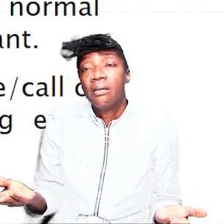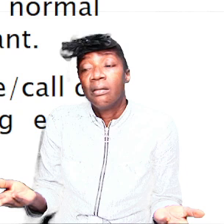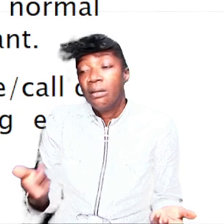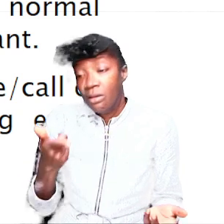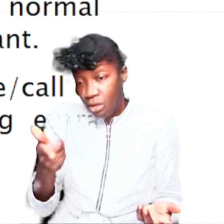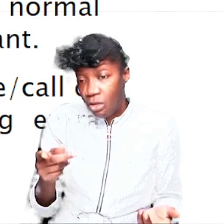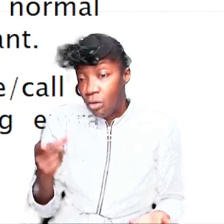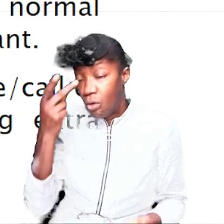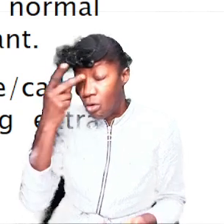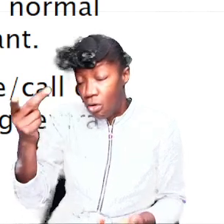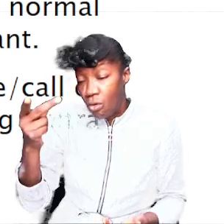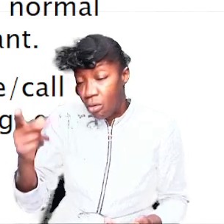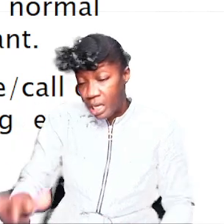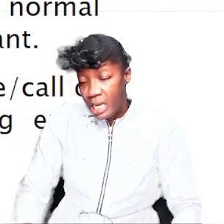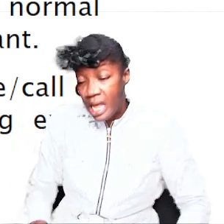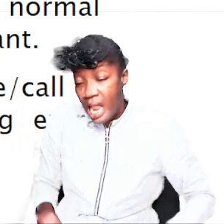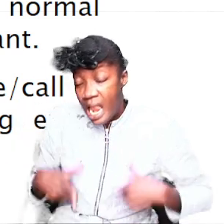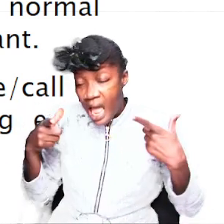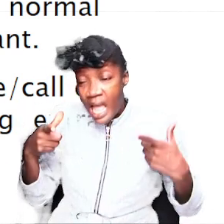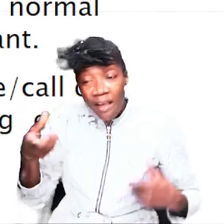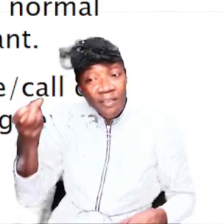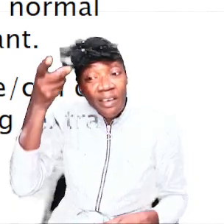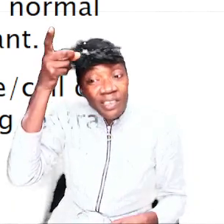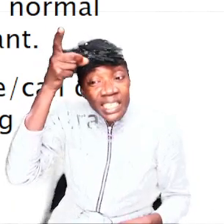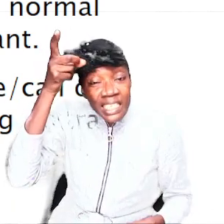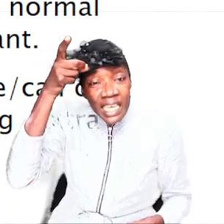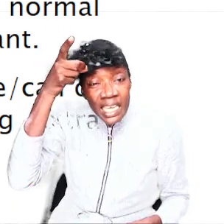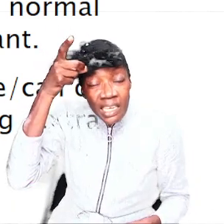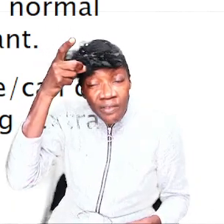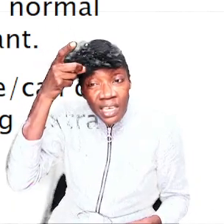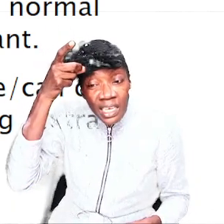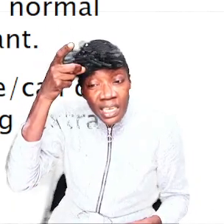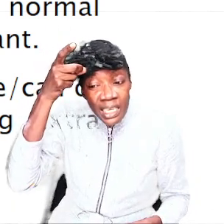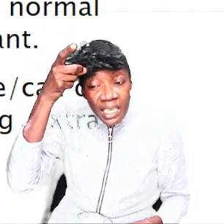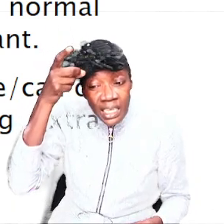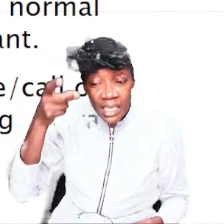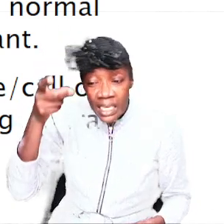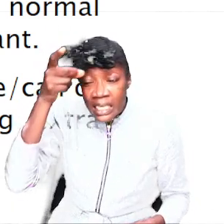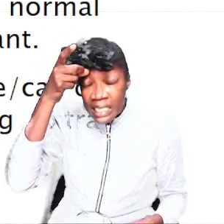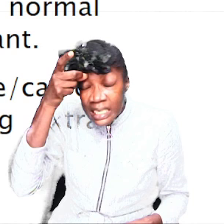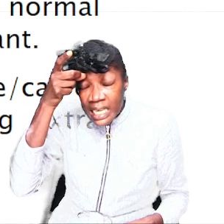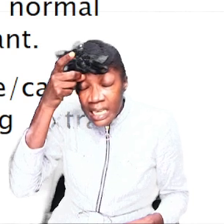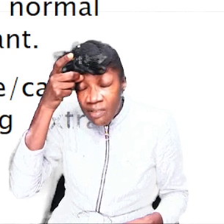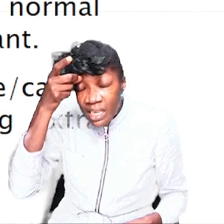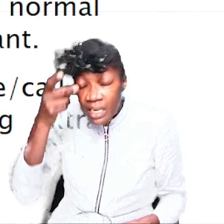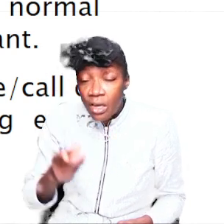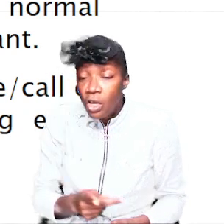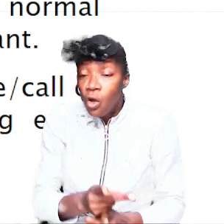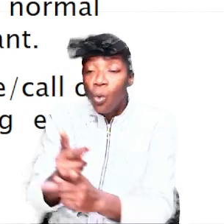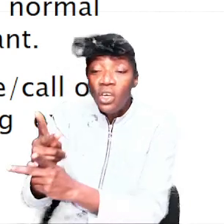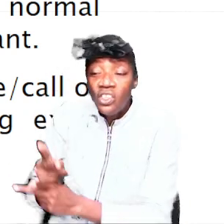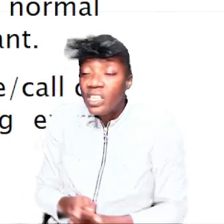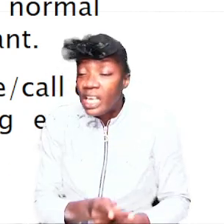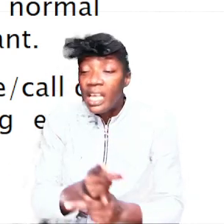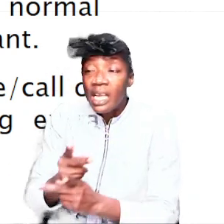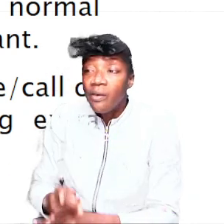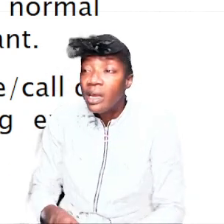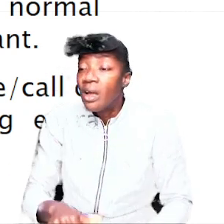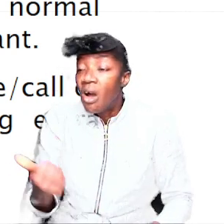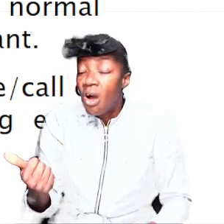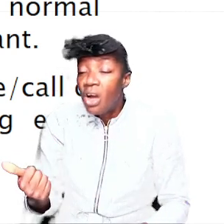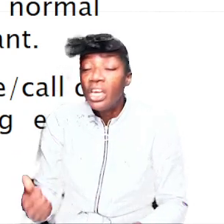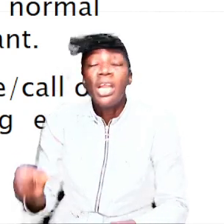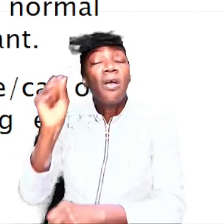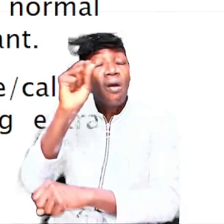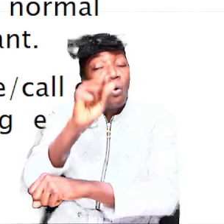look in the life, even of the life of David, you'll recognize that it was while David was taking care his normal